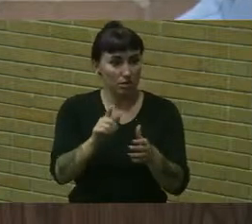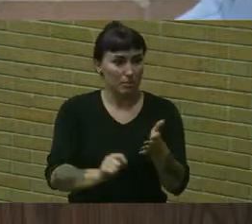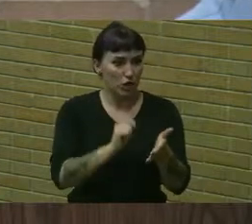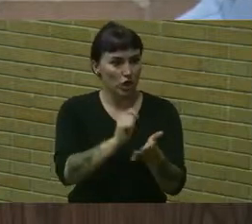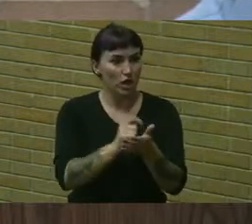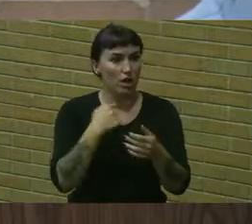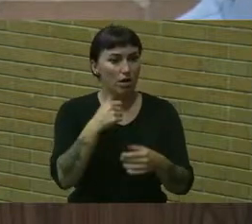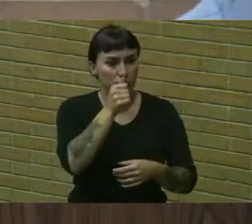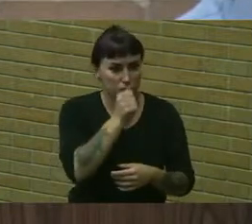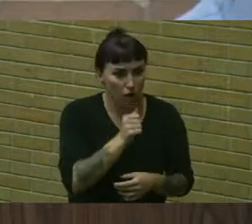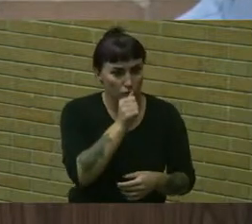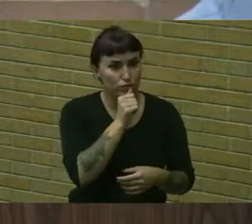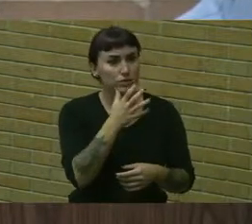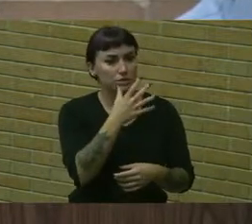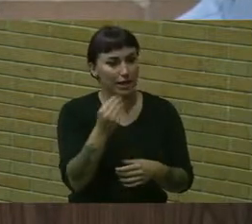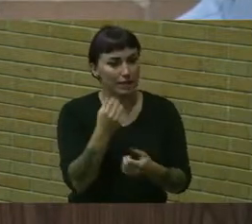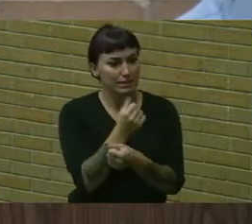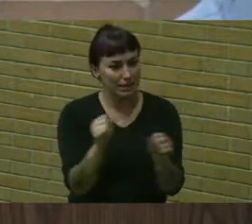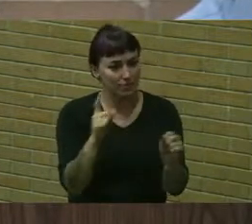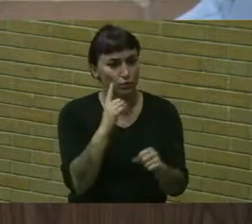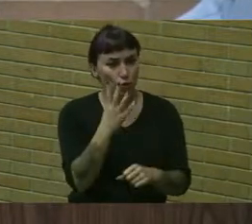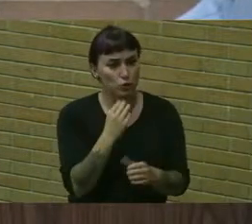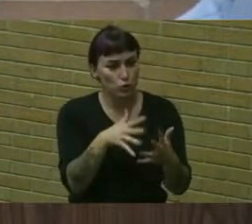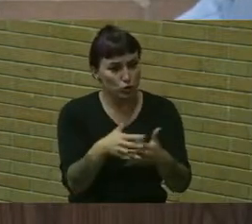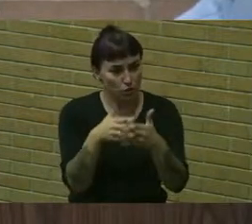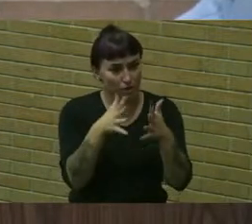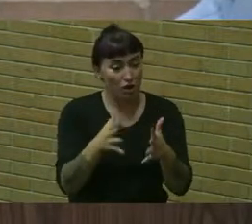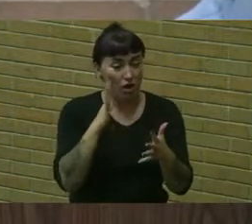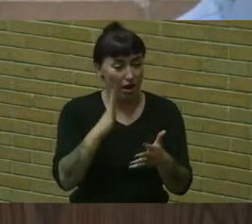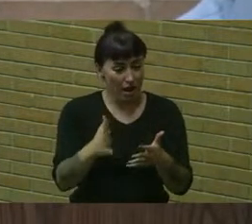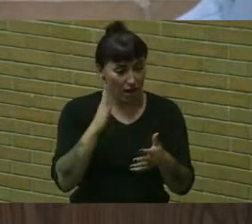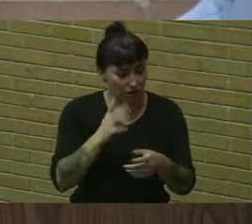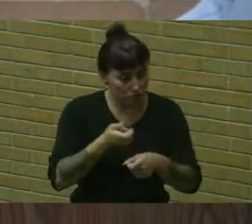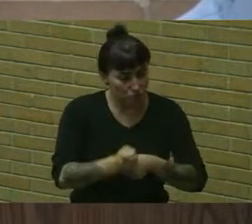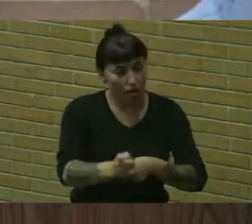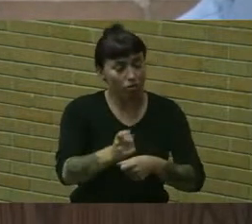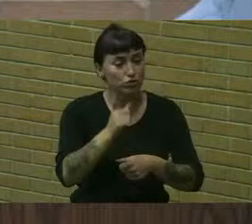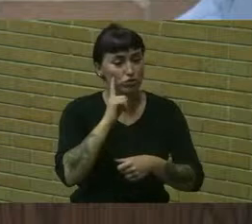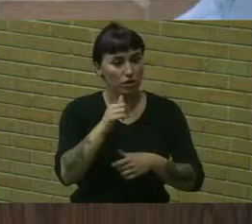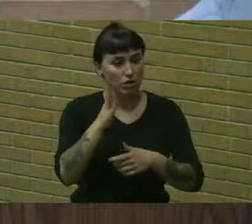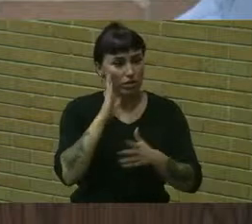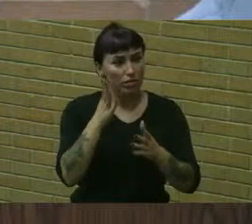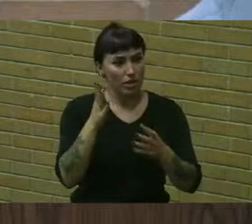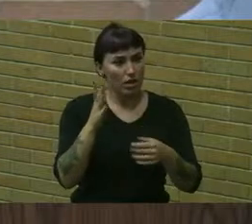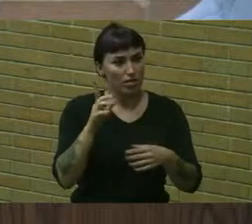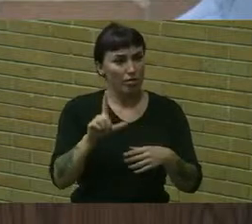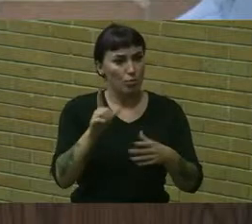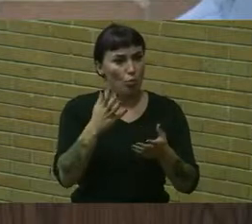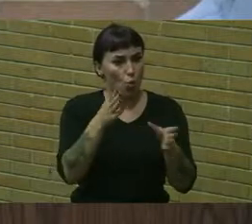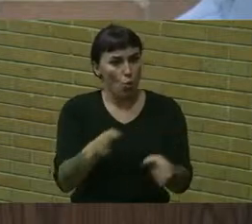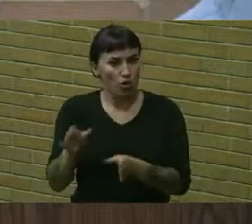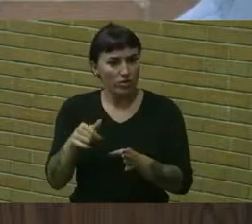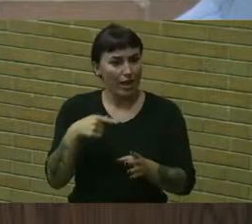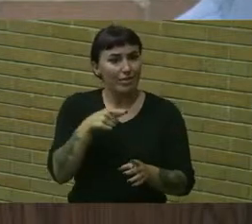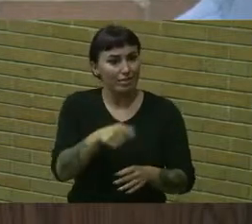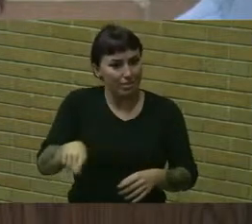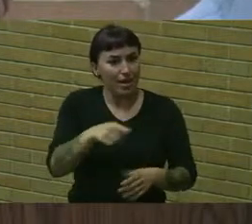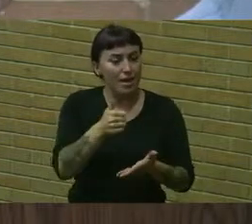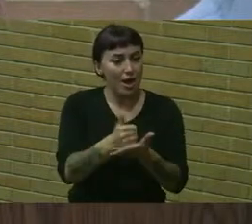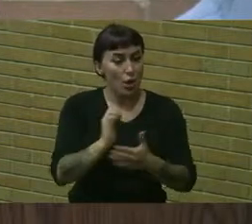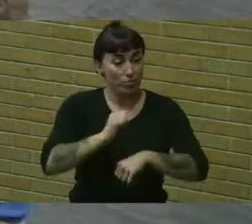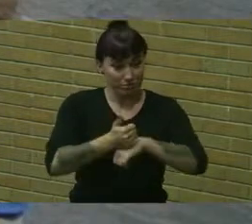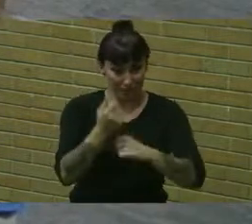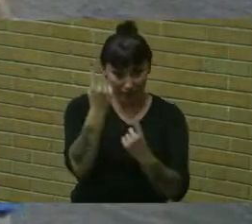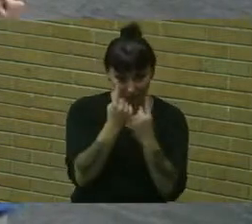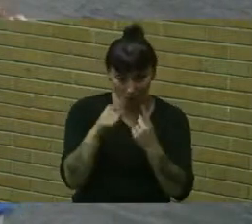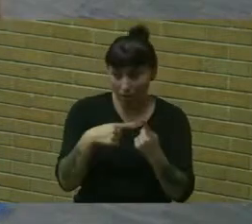and Prosperity for Jewish Americans and Demolish the Liberal Order they help establish. Okay, can we think about